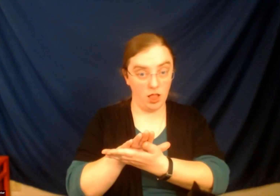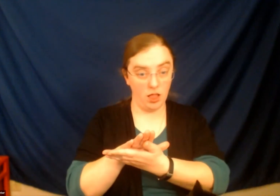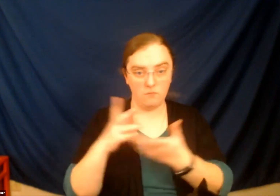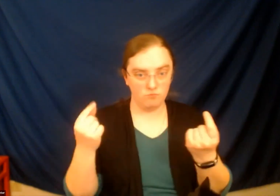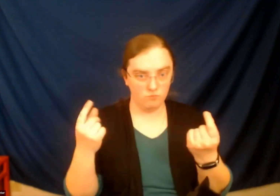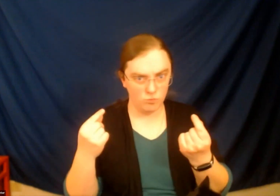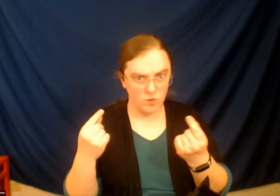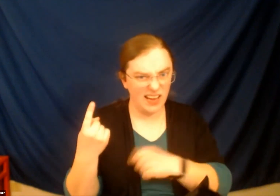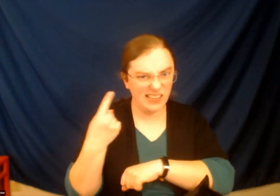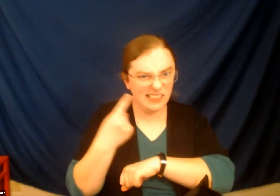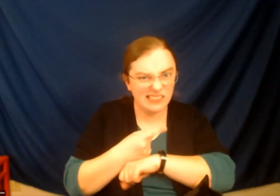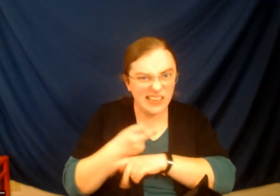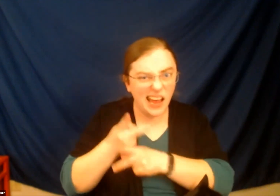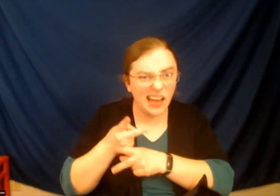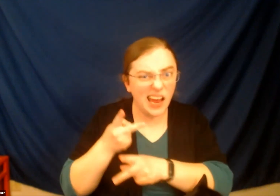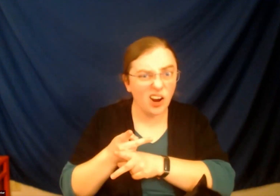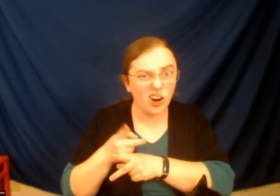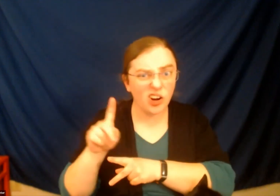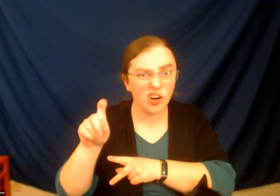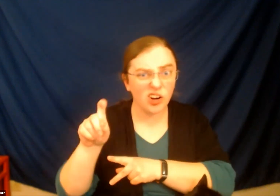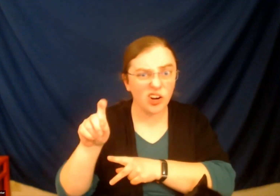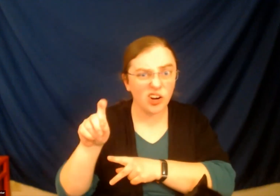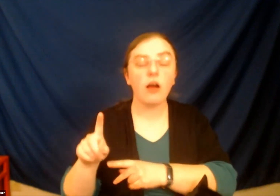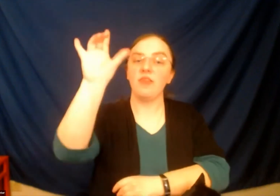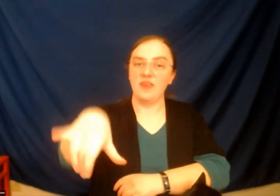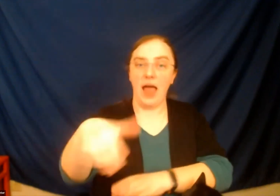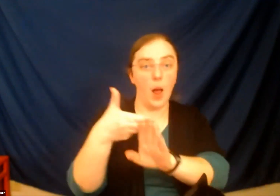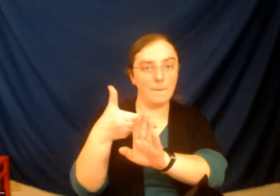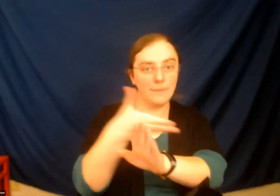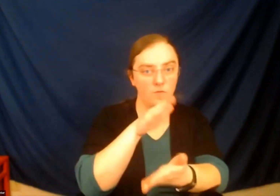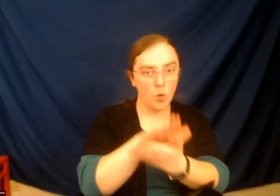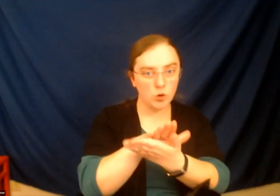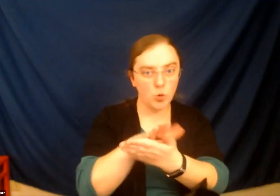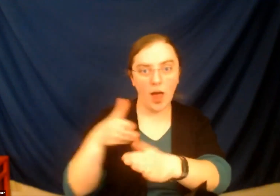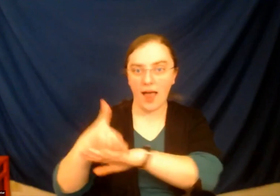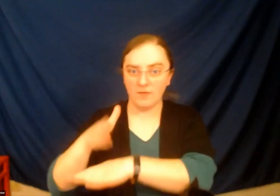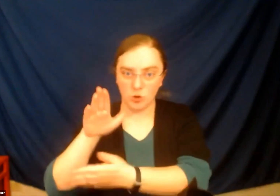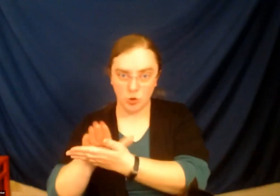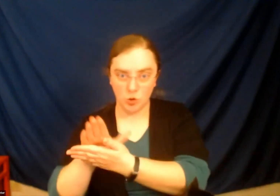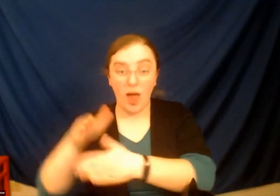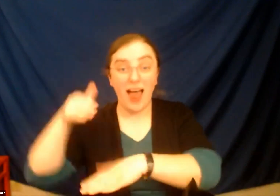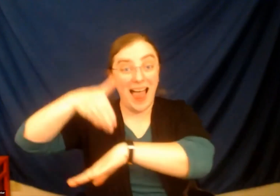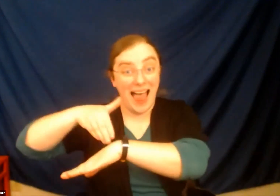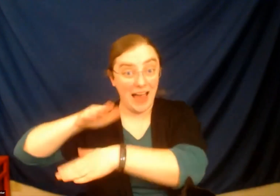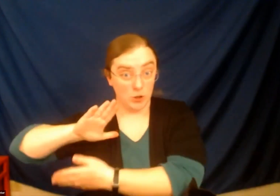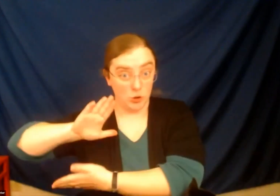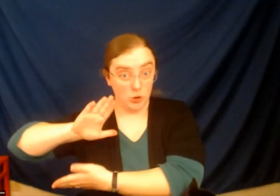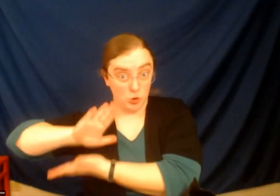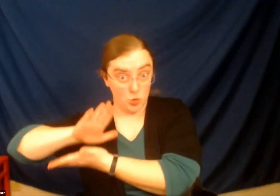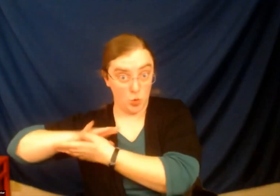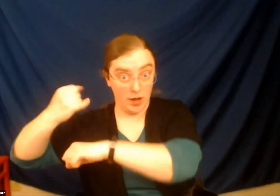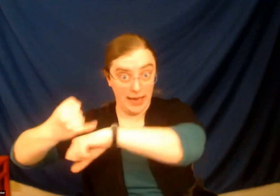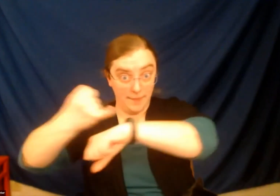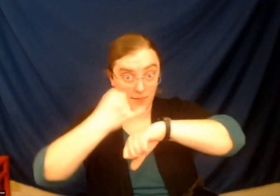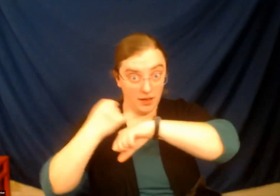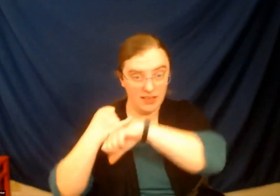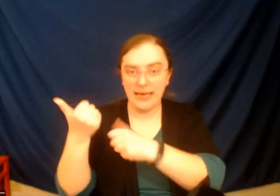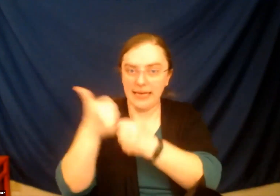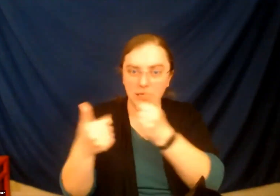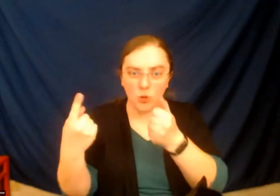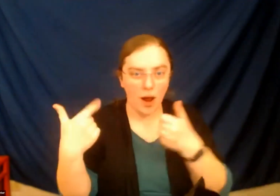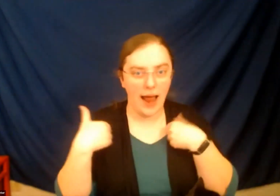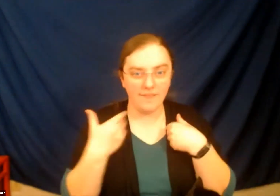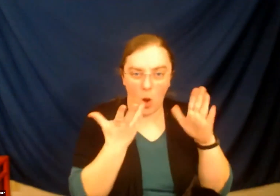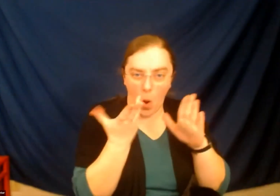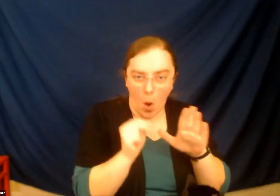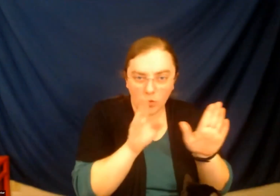vans that do a pickup at our school. So there's lots of access points. But just every school has a slightly